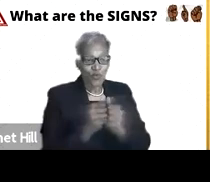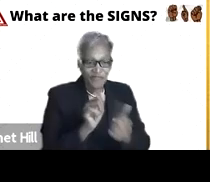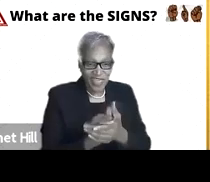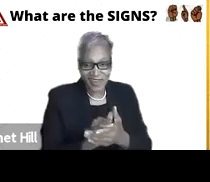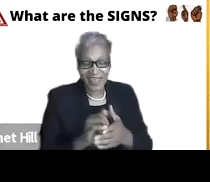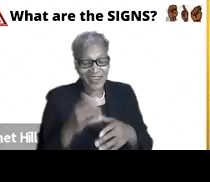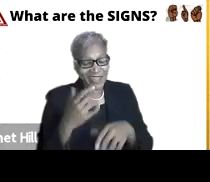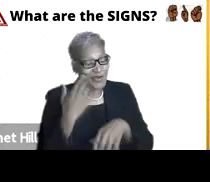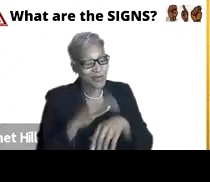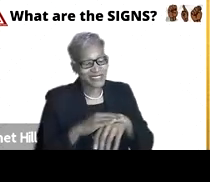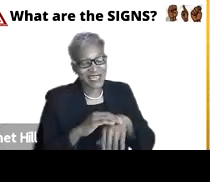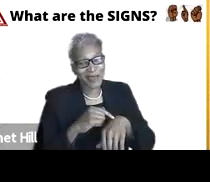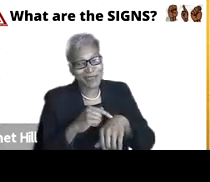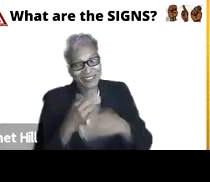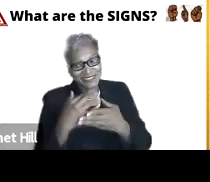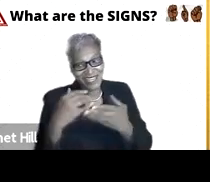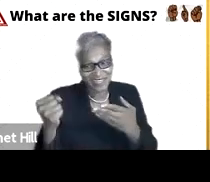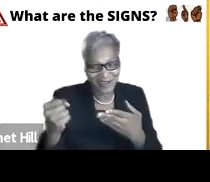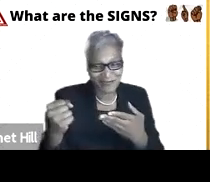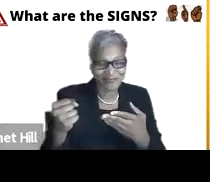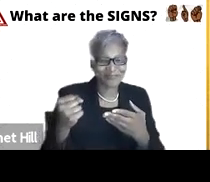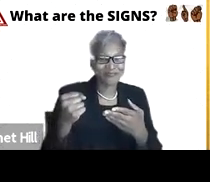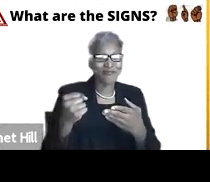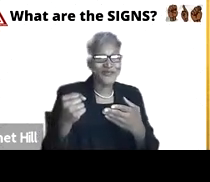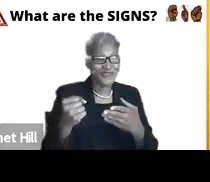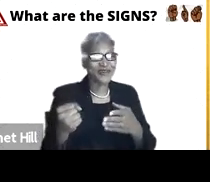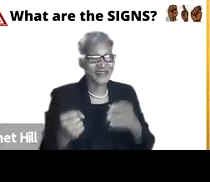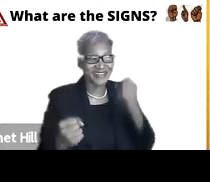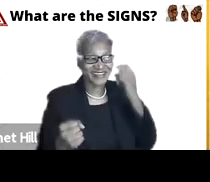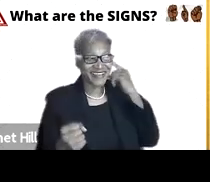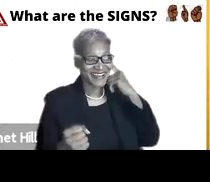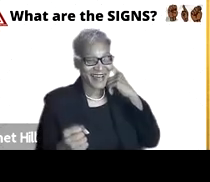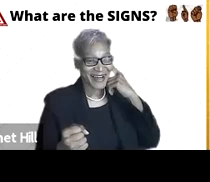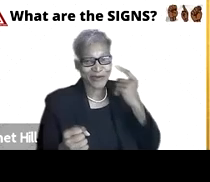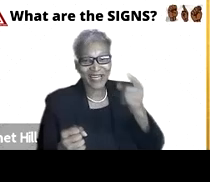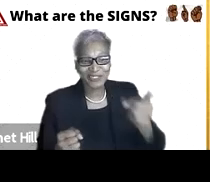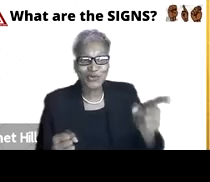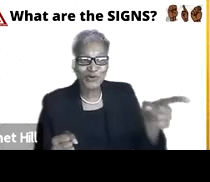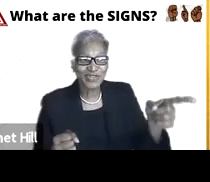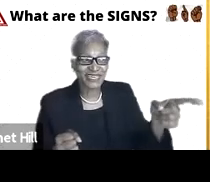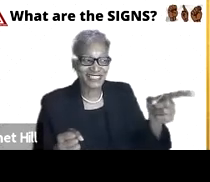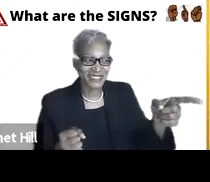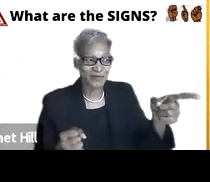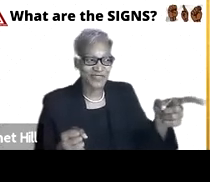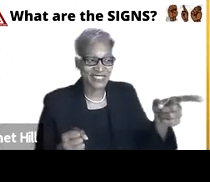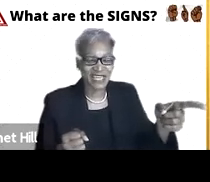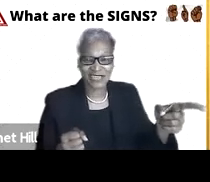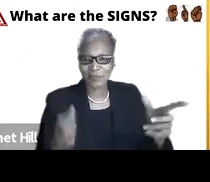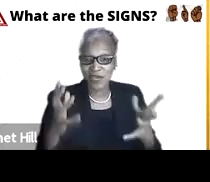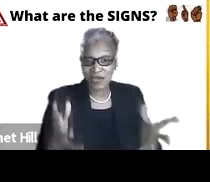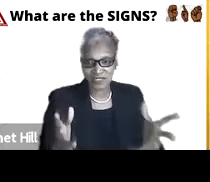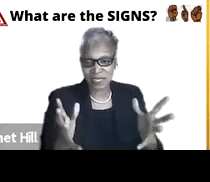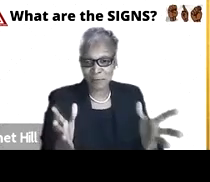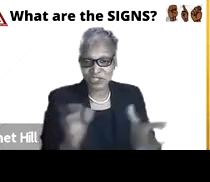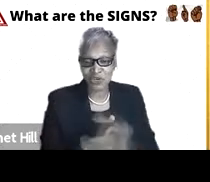So with that, and I know my time is kind of like moving on, but I do want to get to some of these